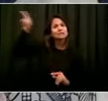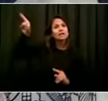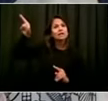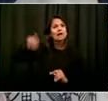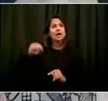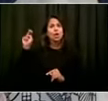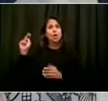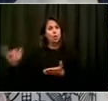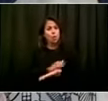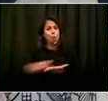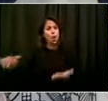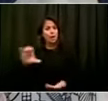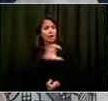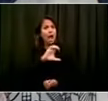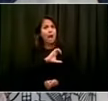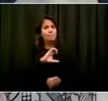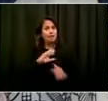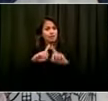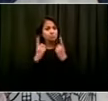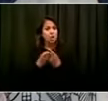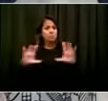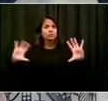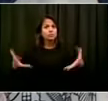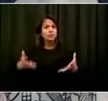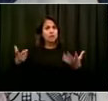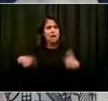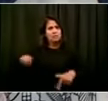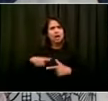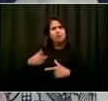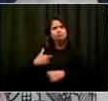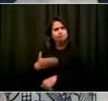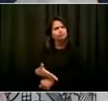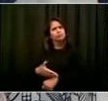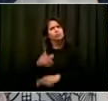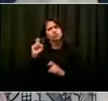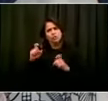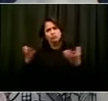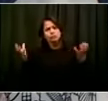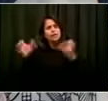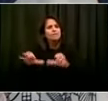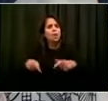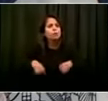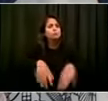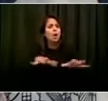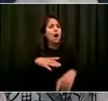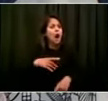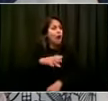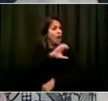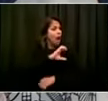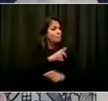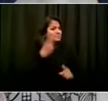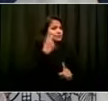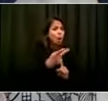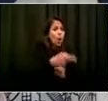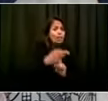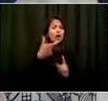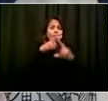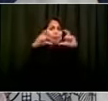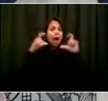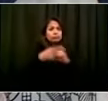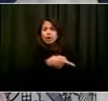now to for example, issue summons for people who are not wearing masks. And so I'm just